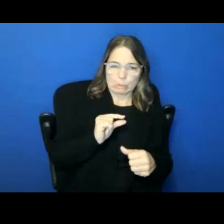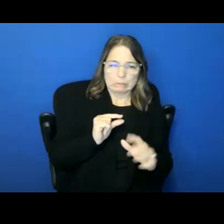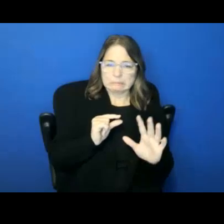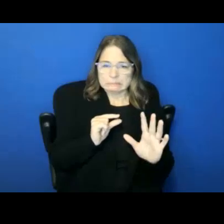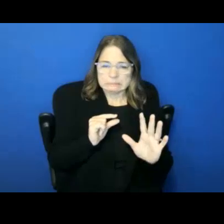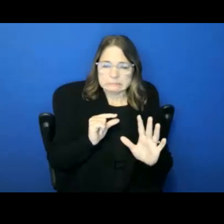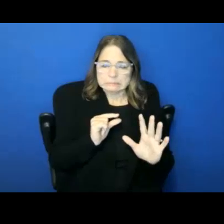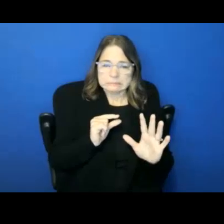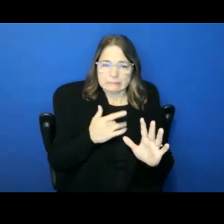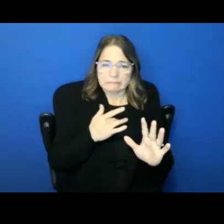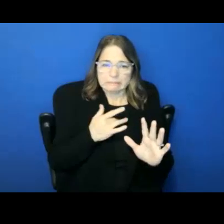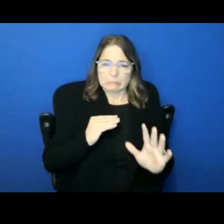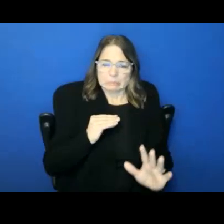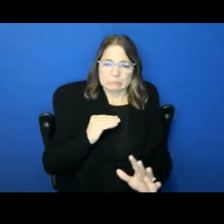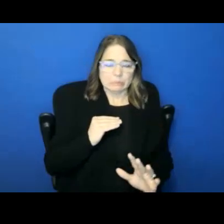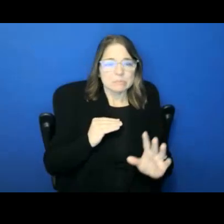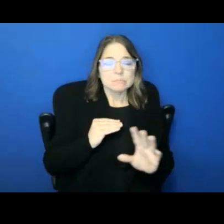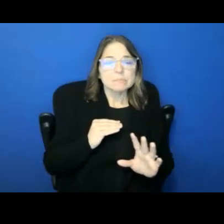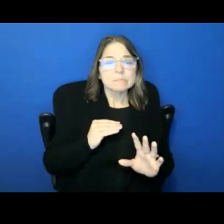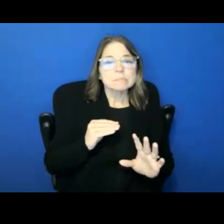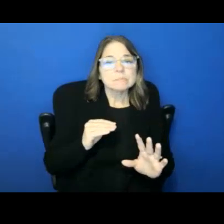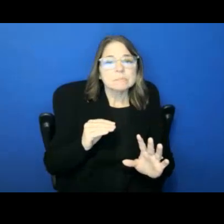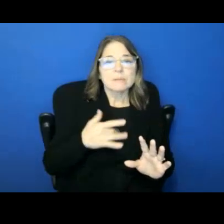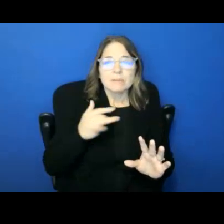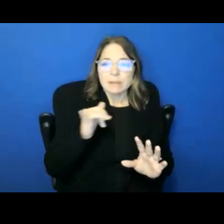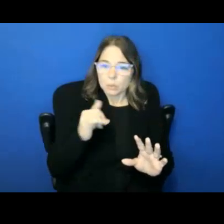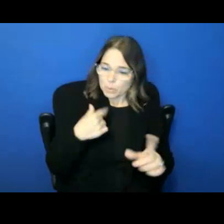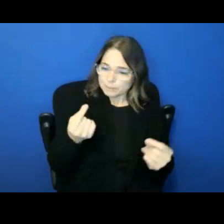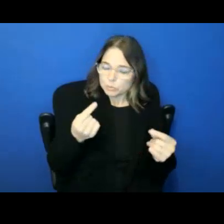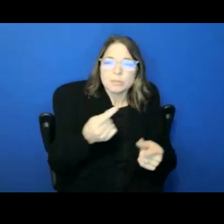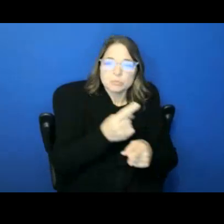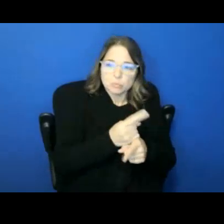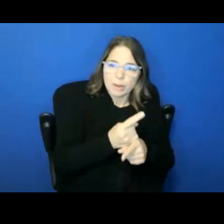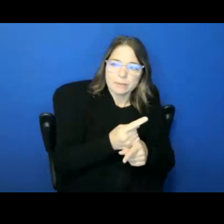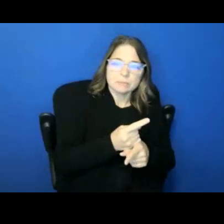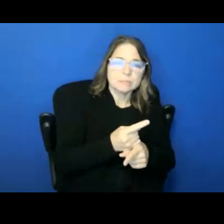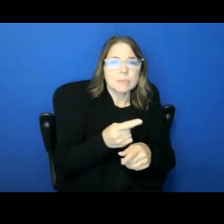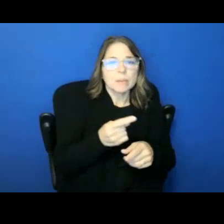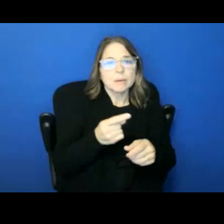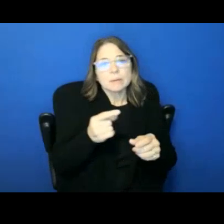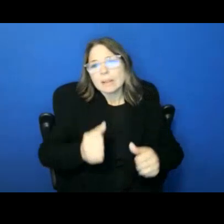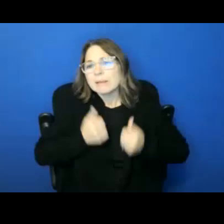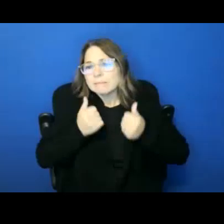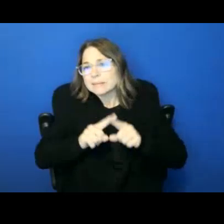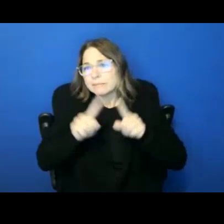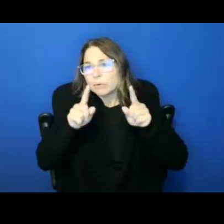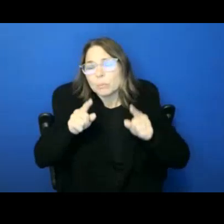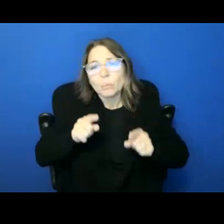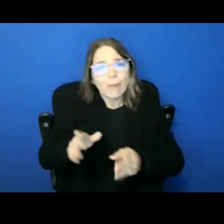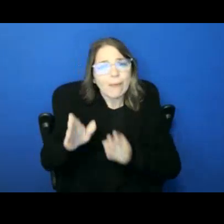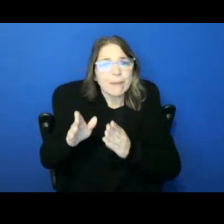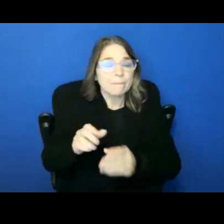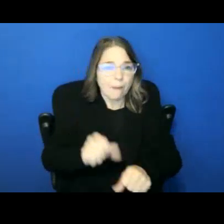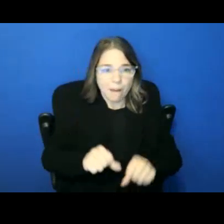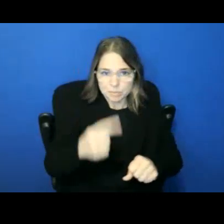was doing was wrong, and it made the possibility of living a different life possible for me. It made it feel